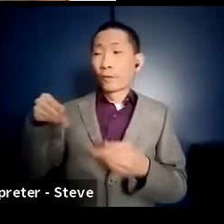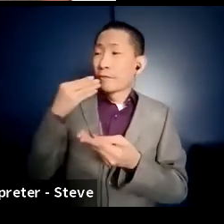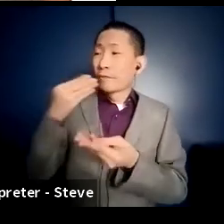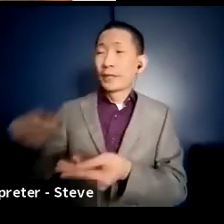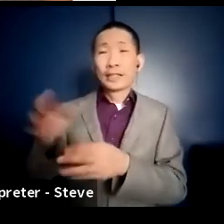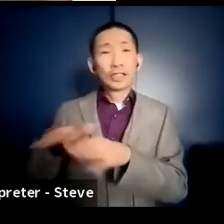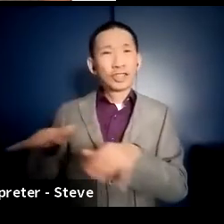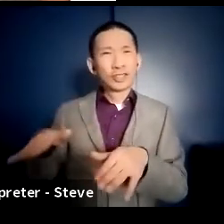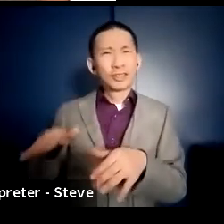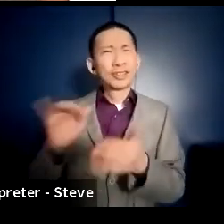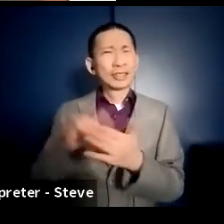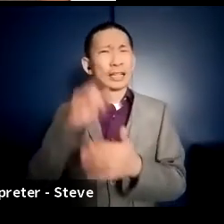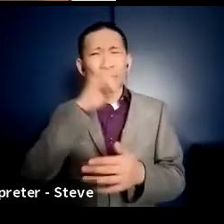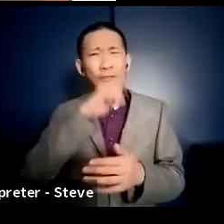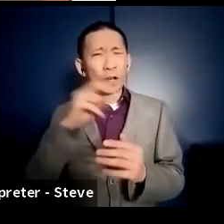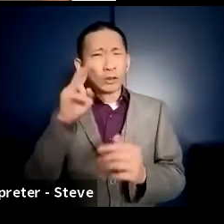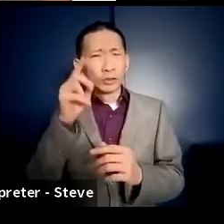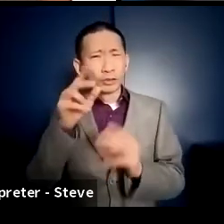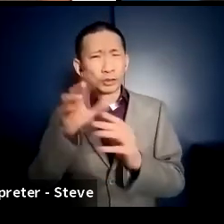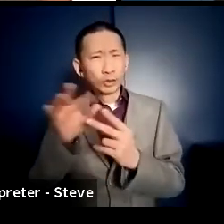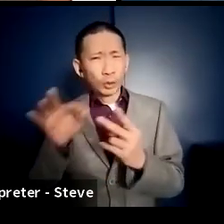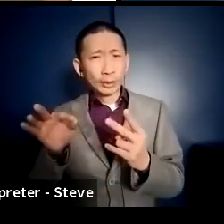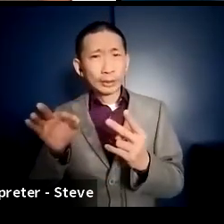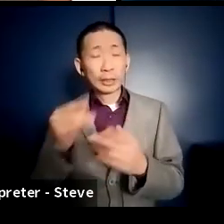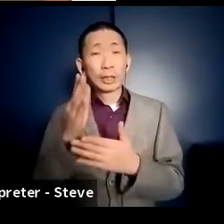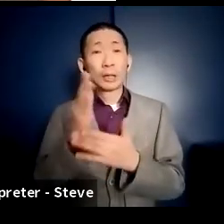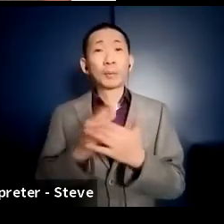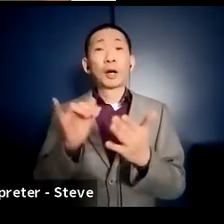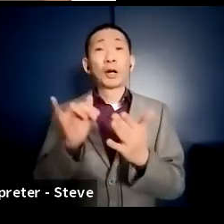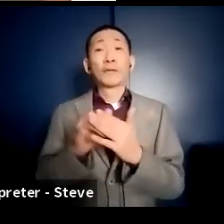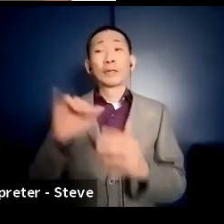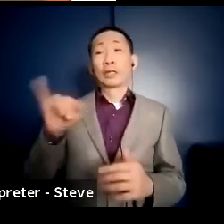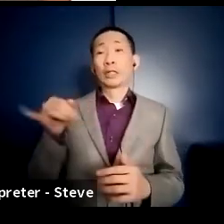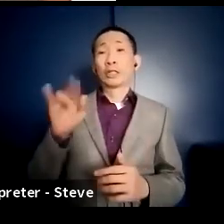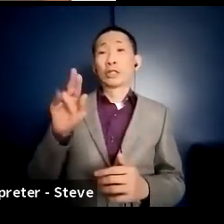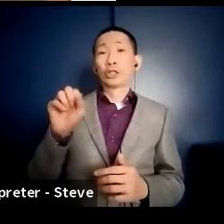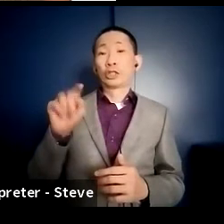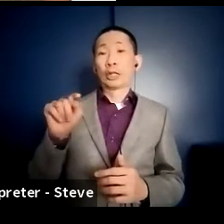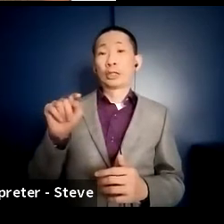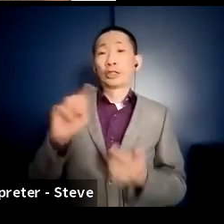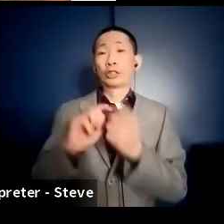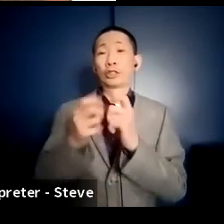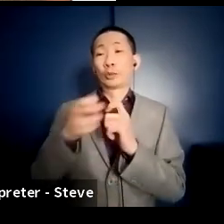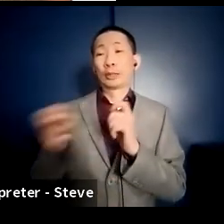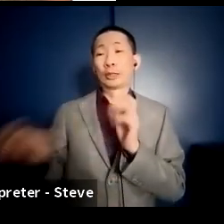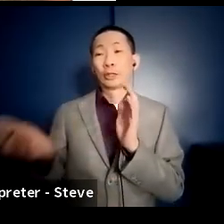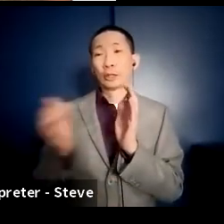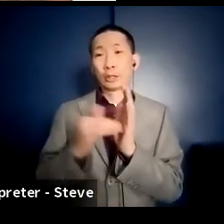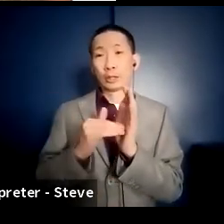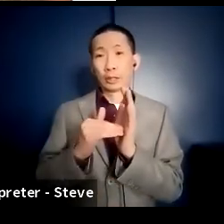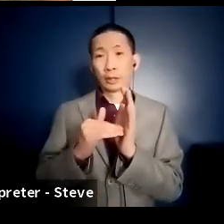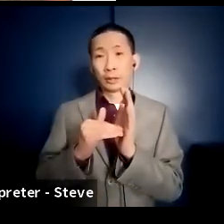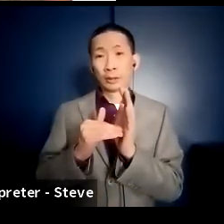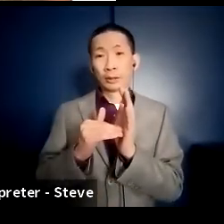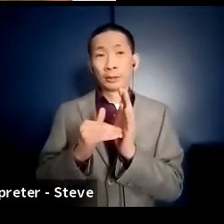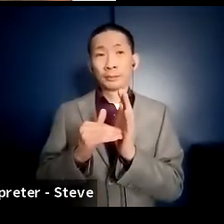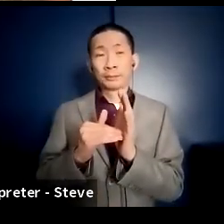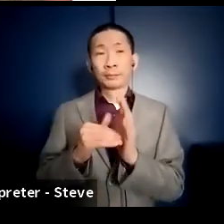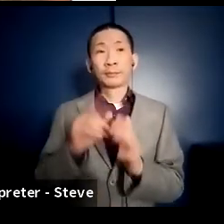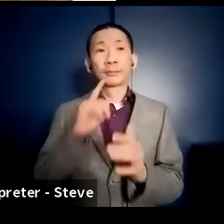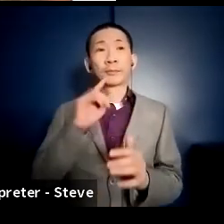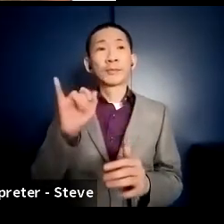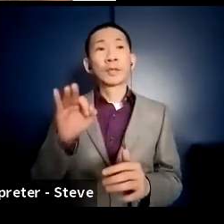choice, right? And like part of the just transition again is, if